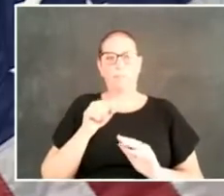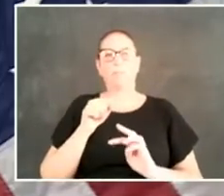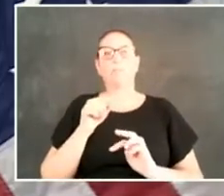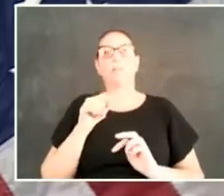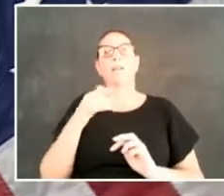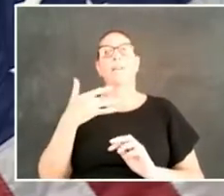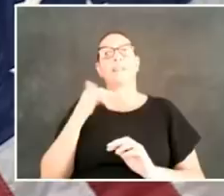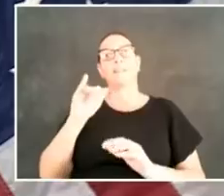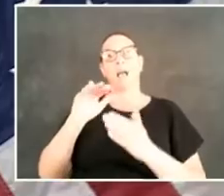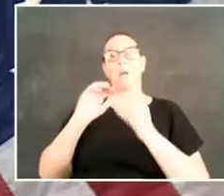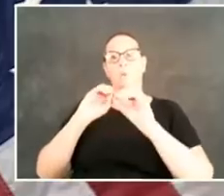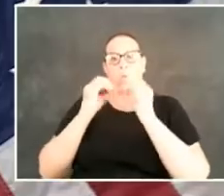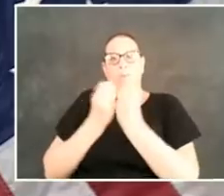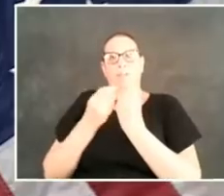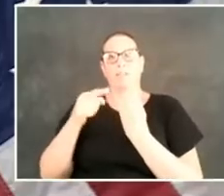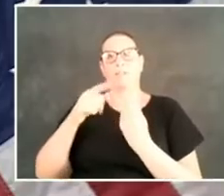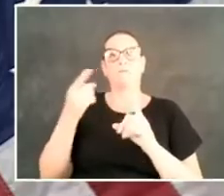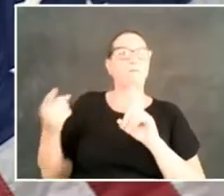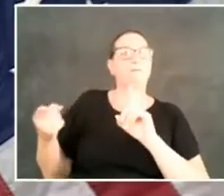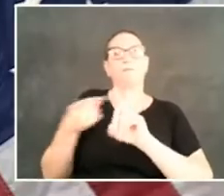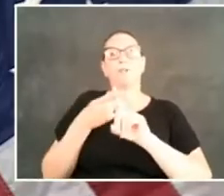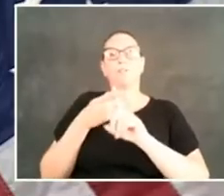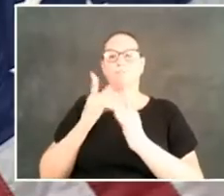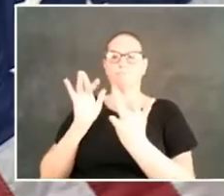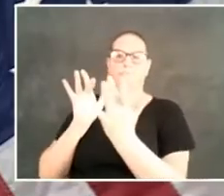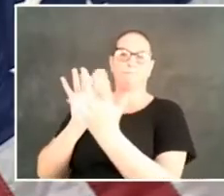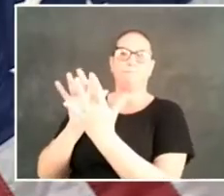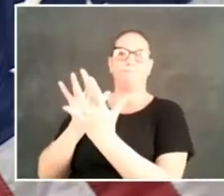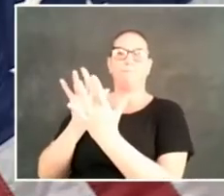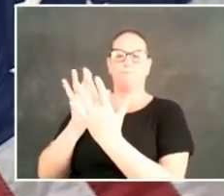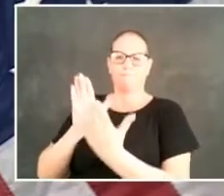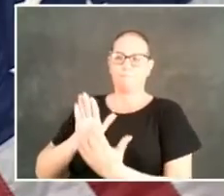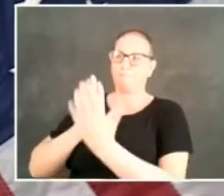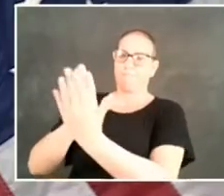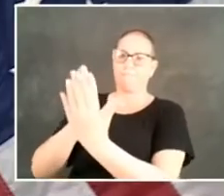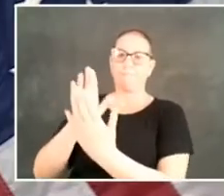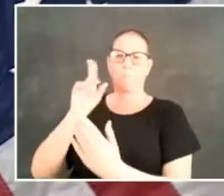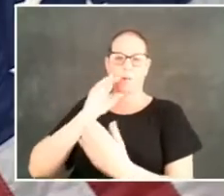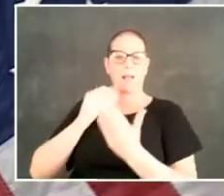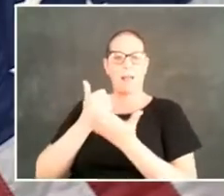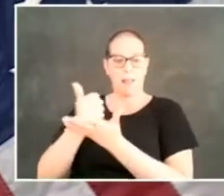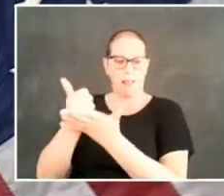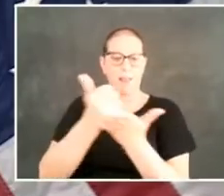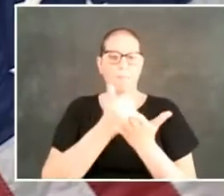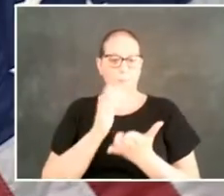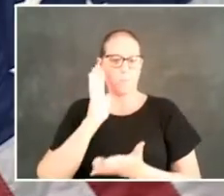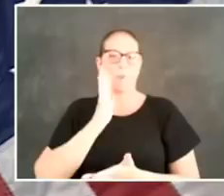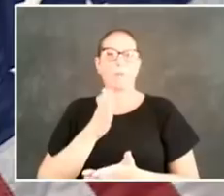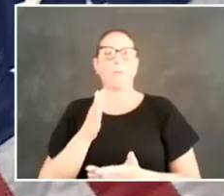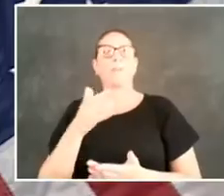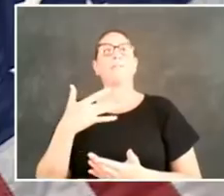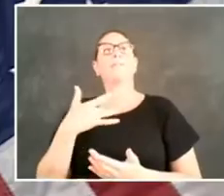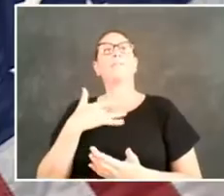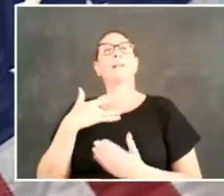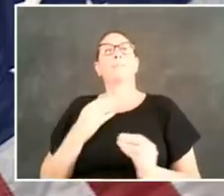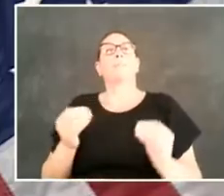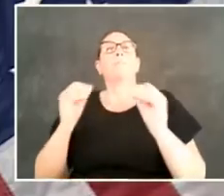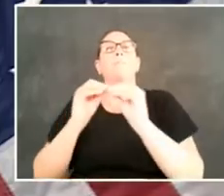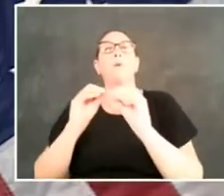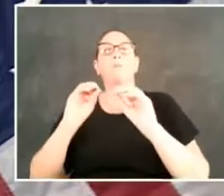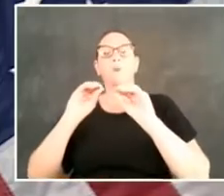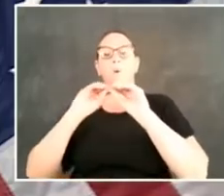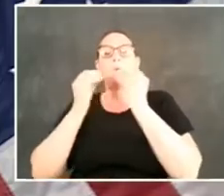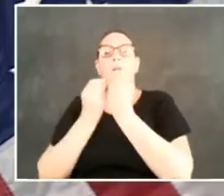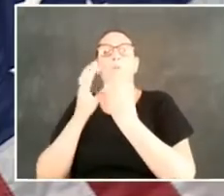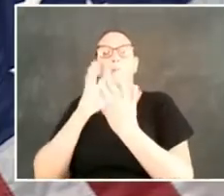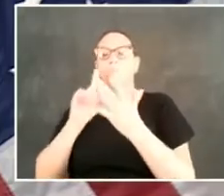tiding over and eventually getting back on their feet. I think you're going to see more initiatives like that. But in the end, I think, our